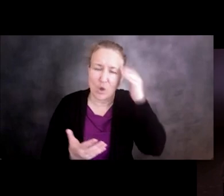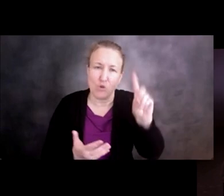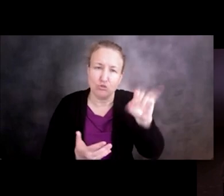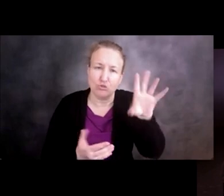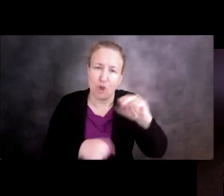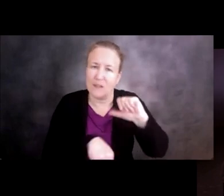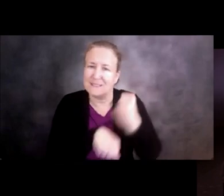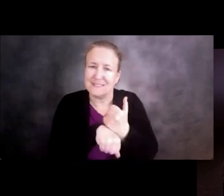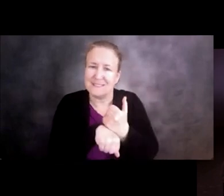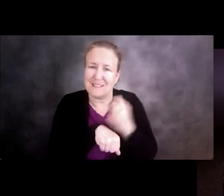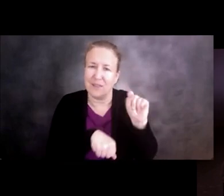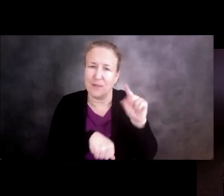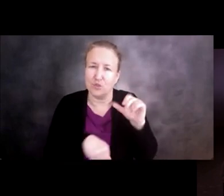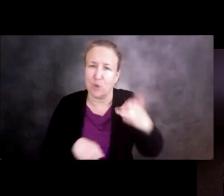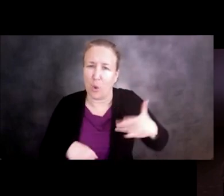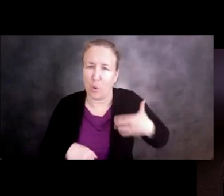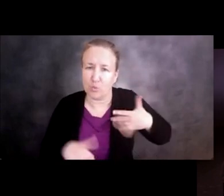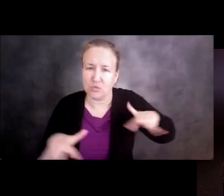tone